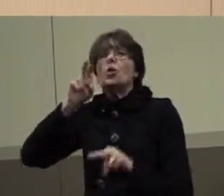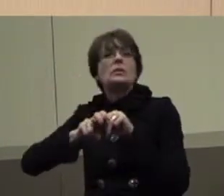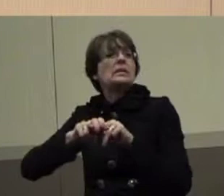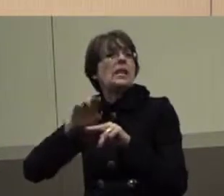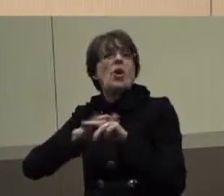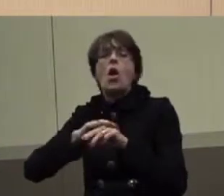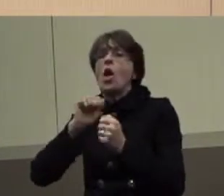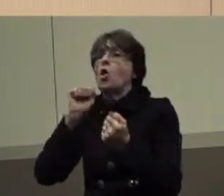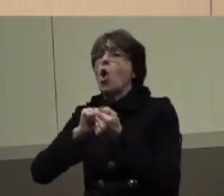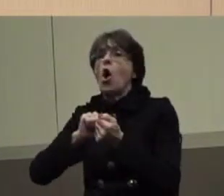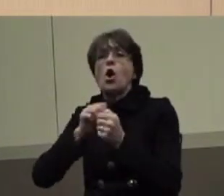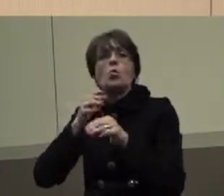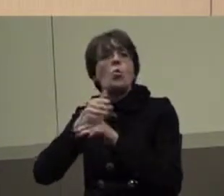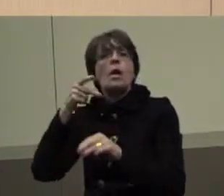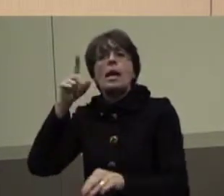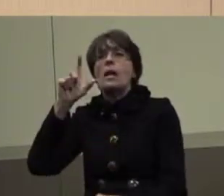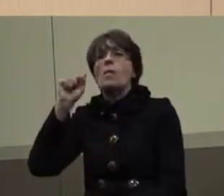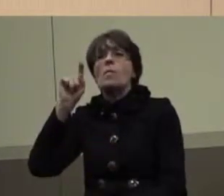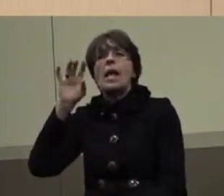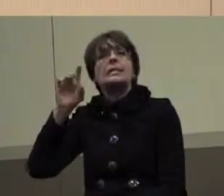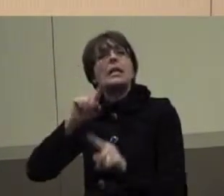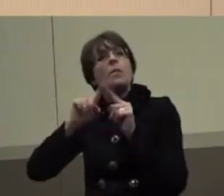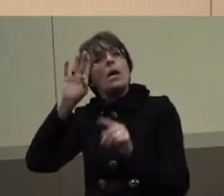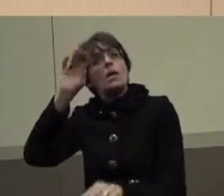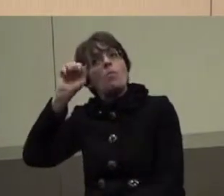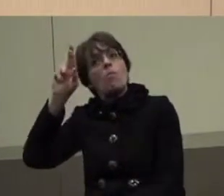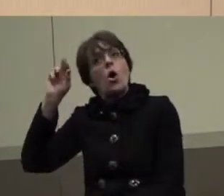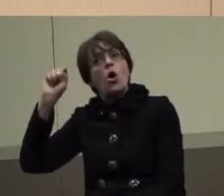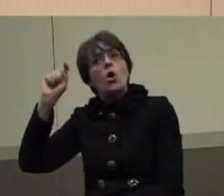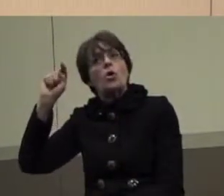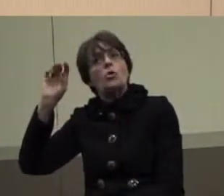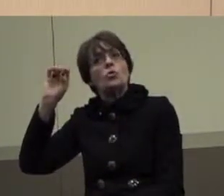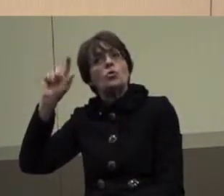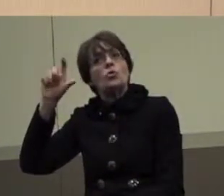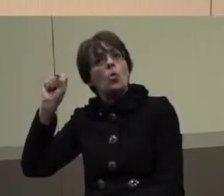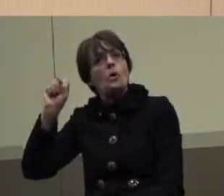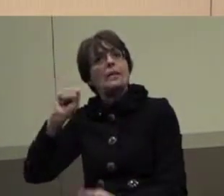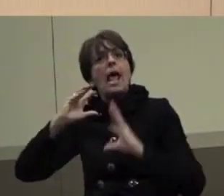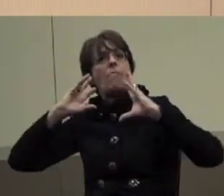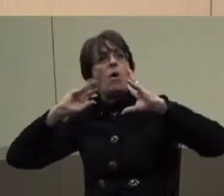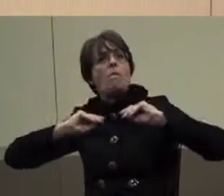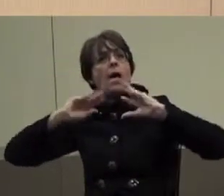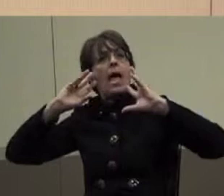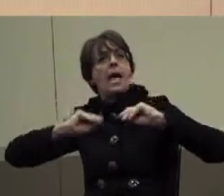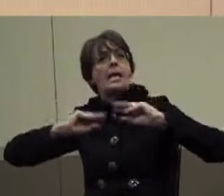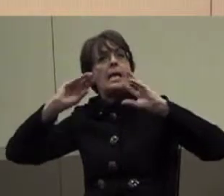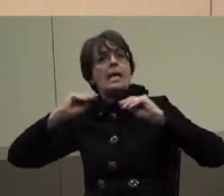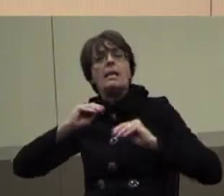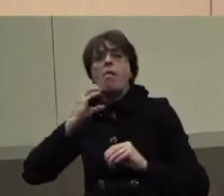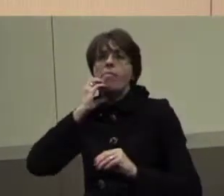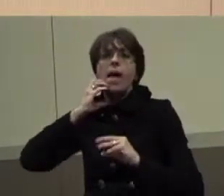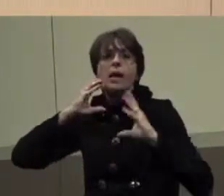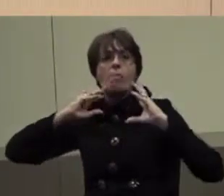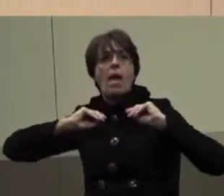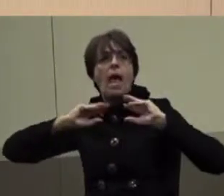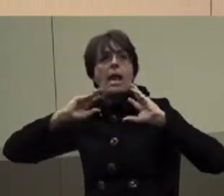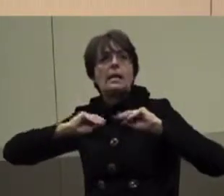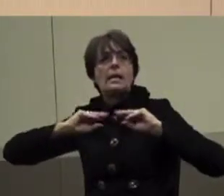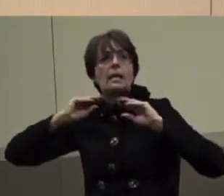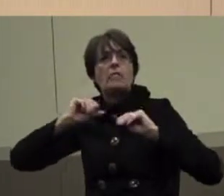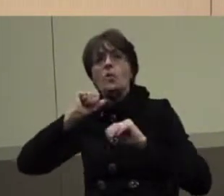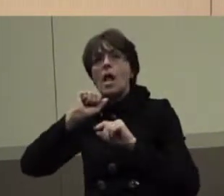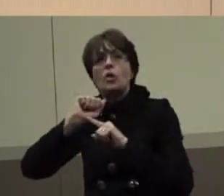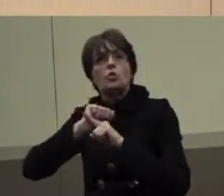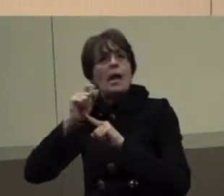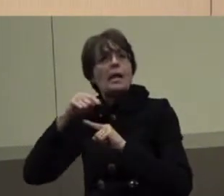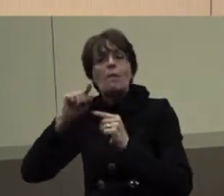or plastic chairs. They sit on bar stools. And the bar stools are padded, very thickly padded. They're not training them to be